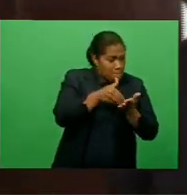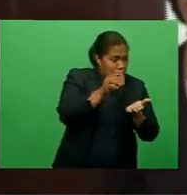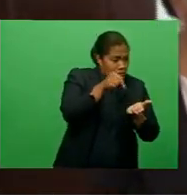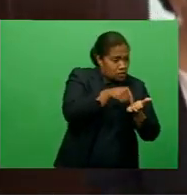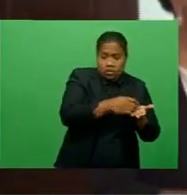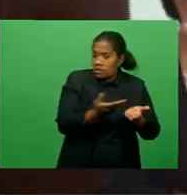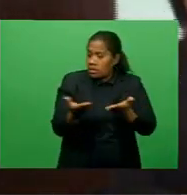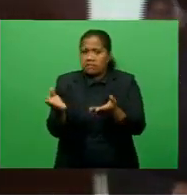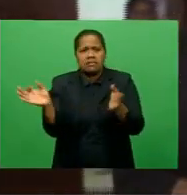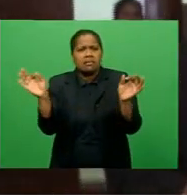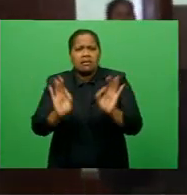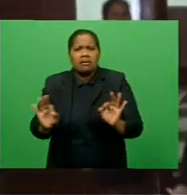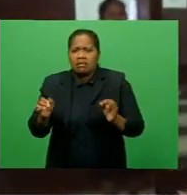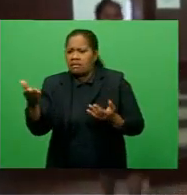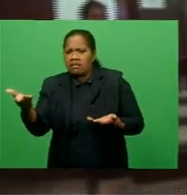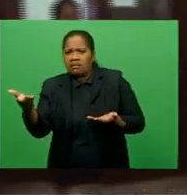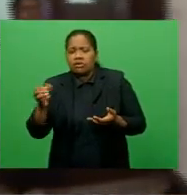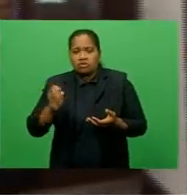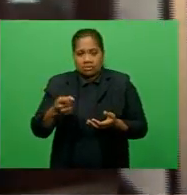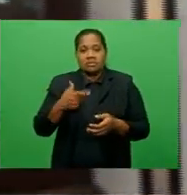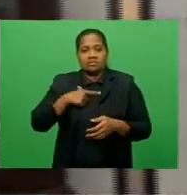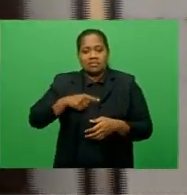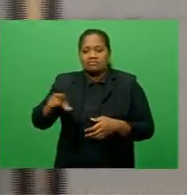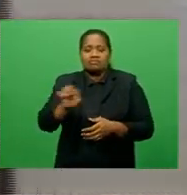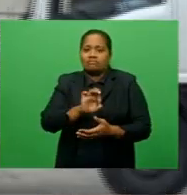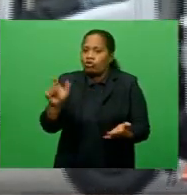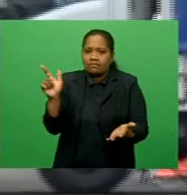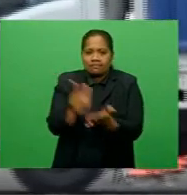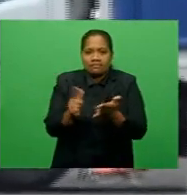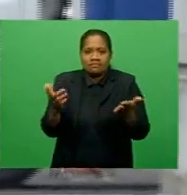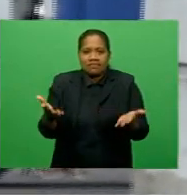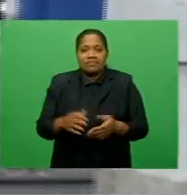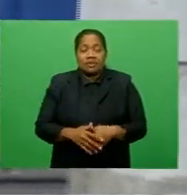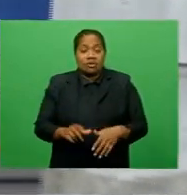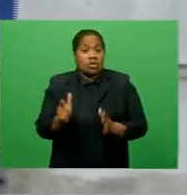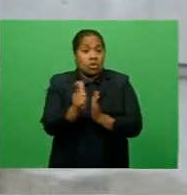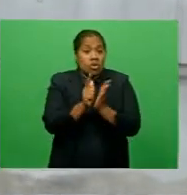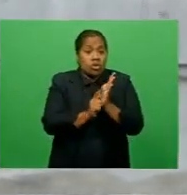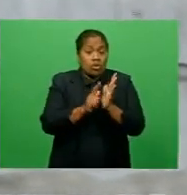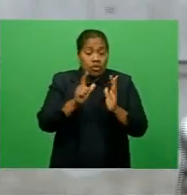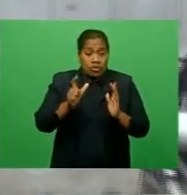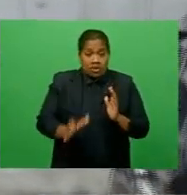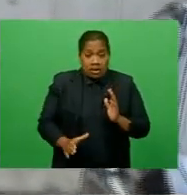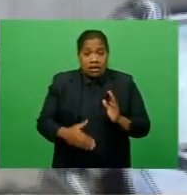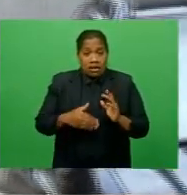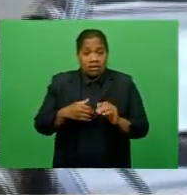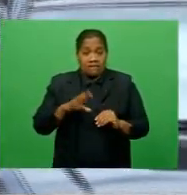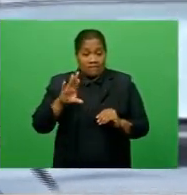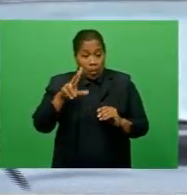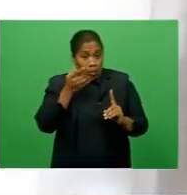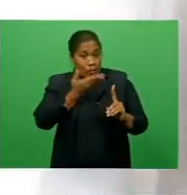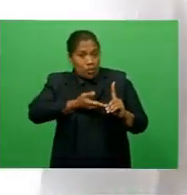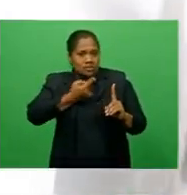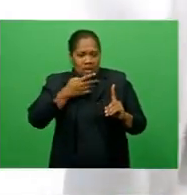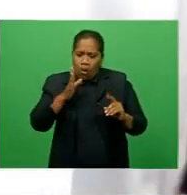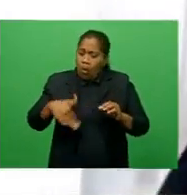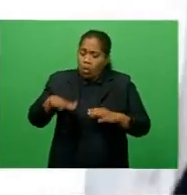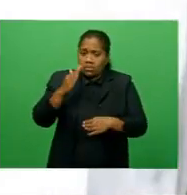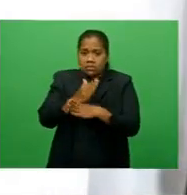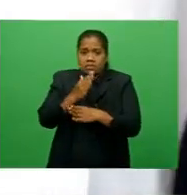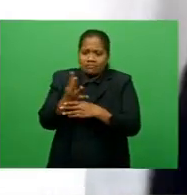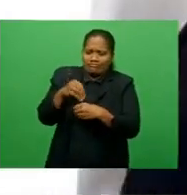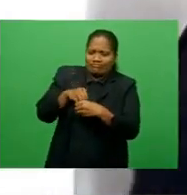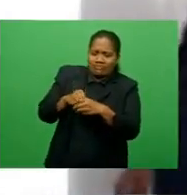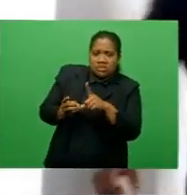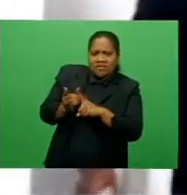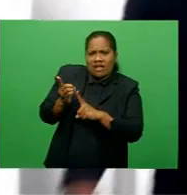the department deemed the work illegal. Meanwhile, the defense lawyer put to Tokelau that all this work, including the development of a channel